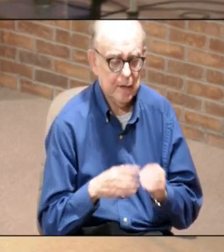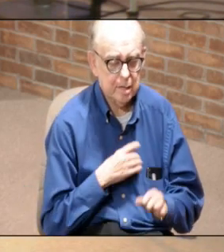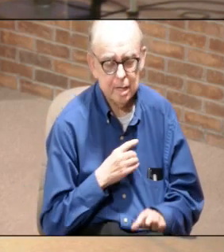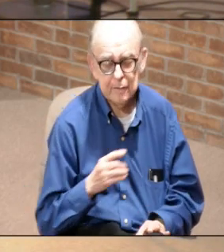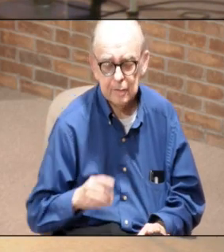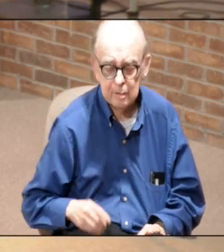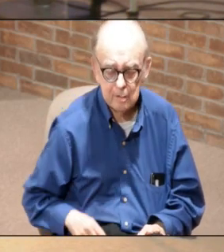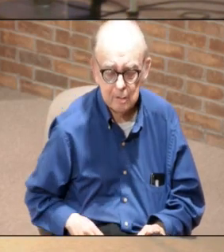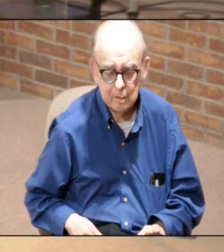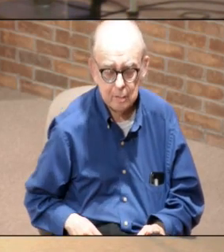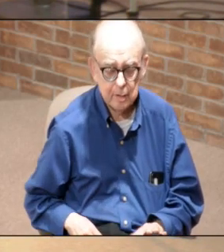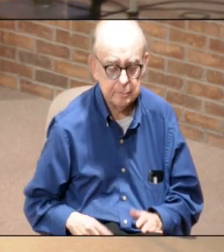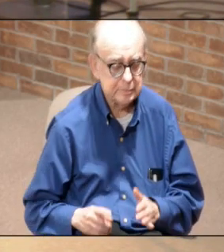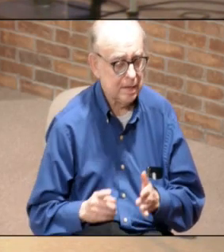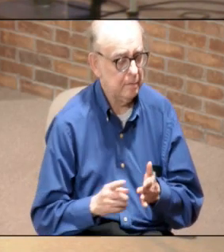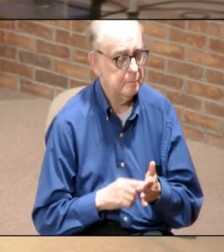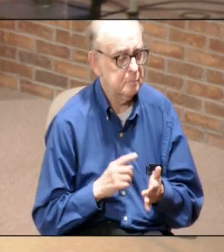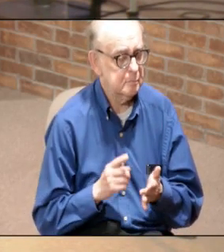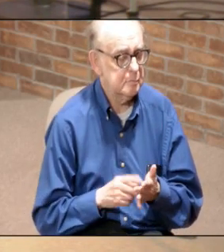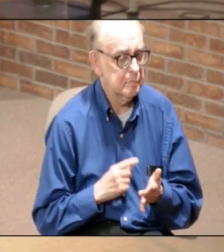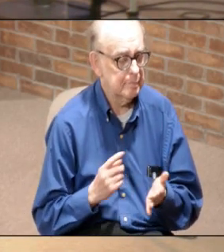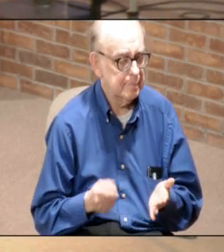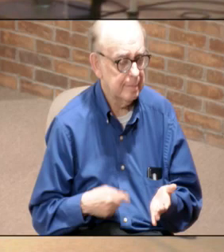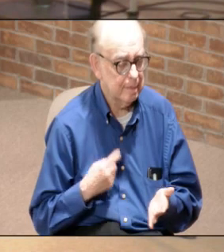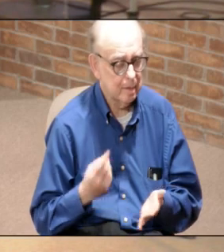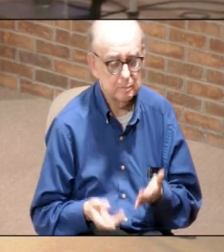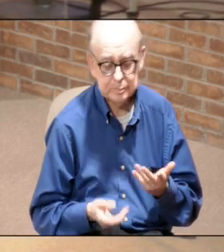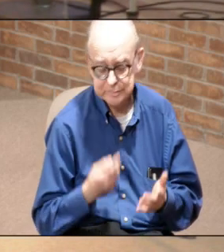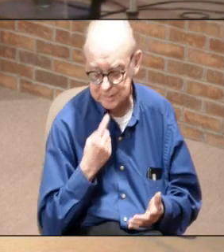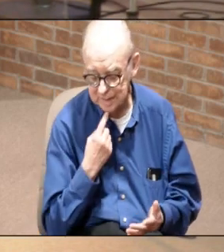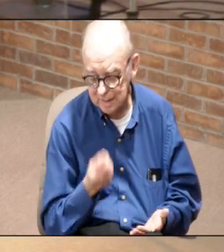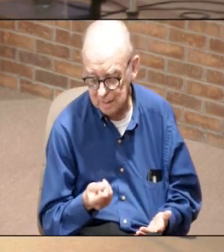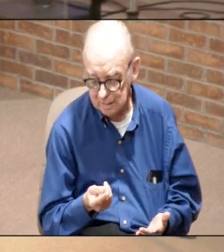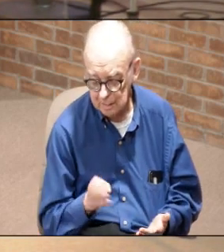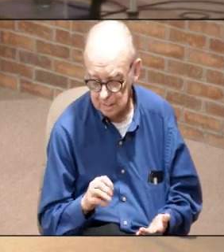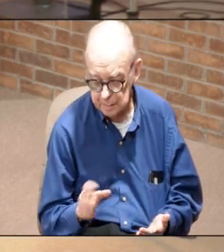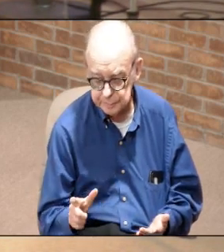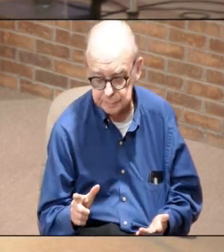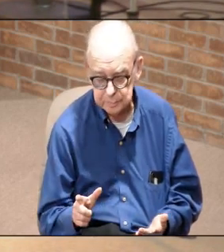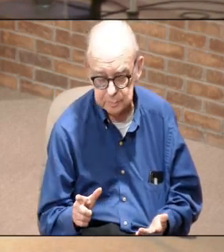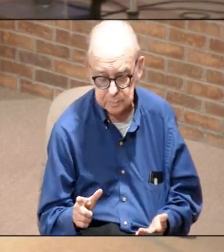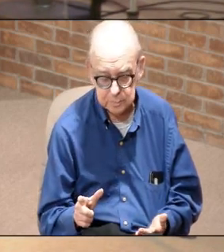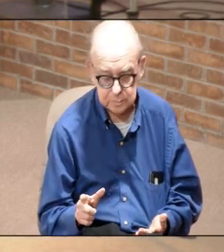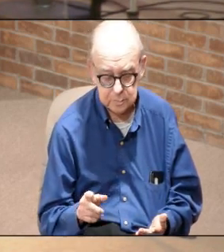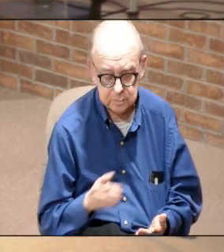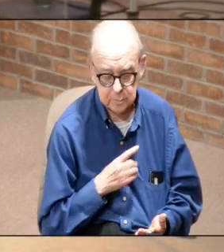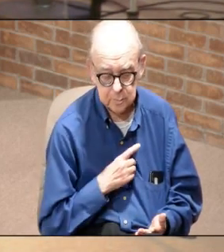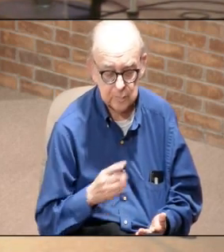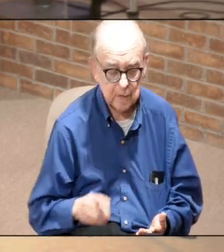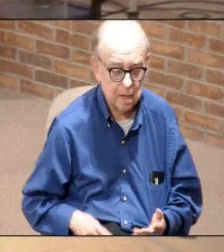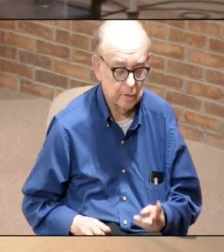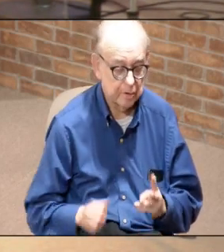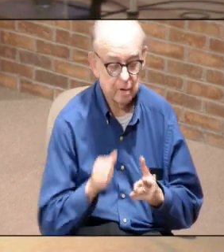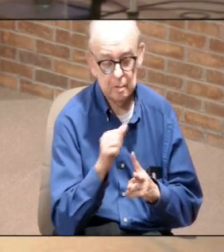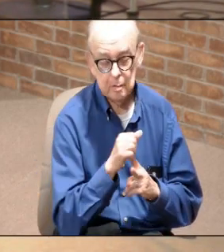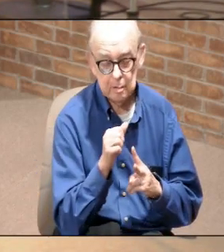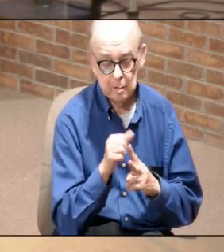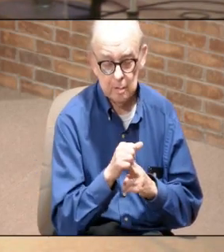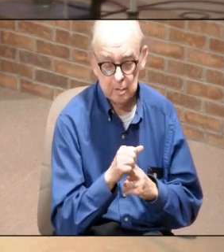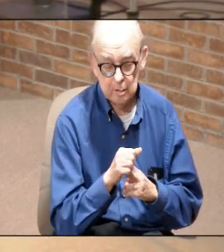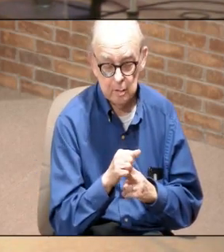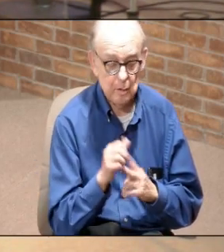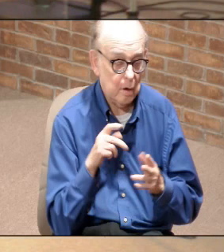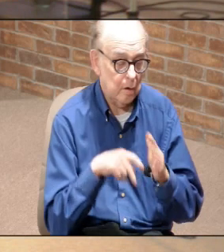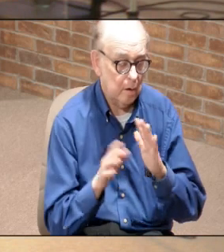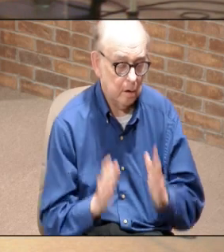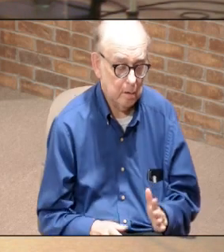him, sometimes you might say, well, he was an adulterer. He was a